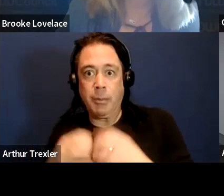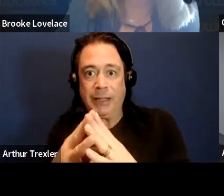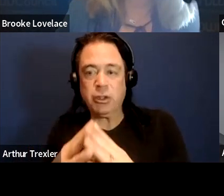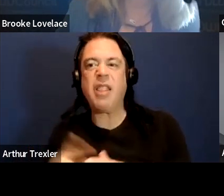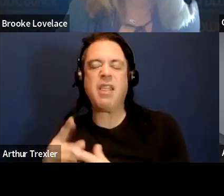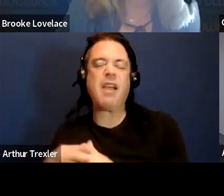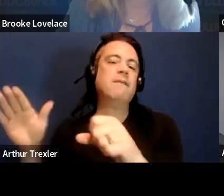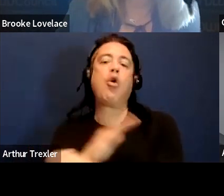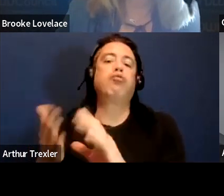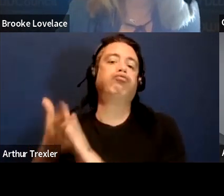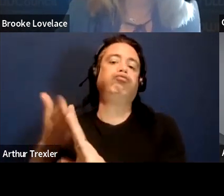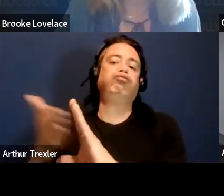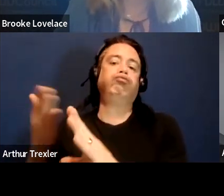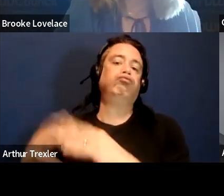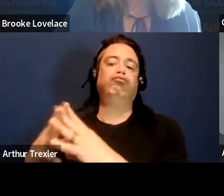implementation.